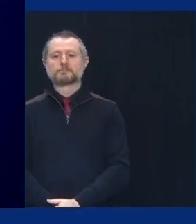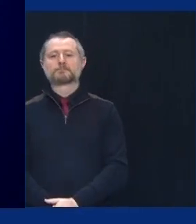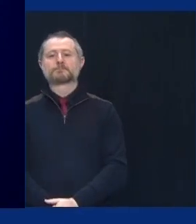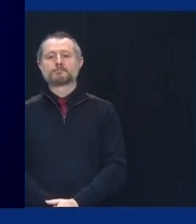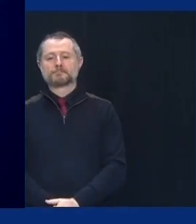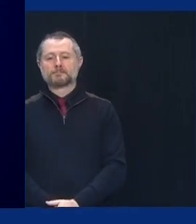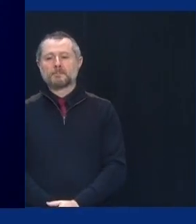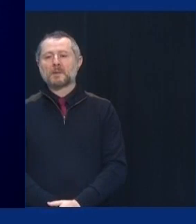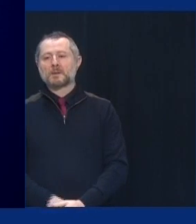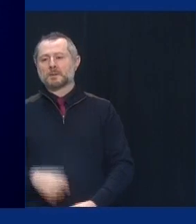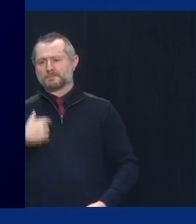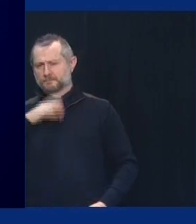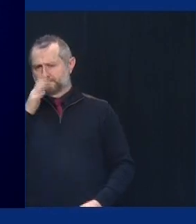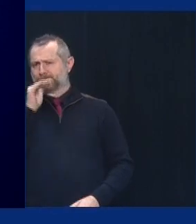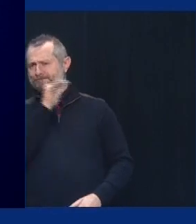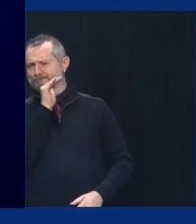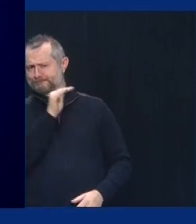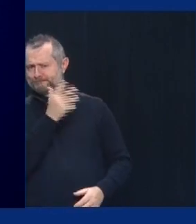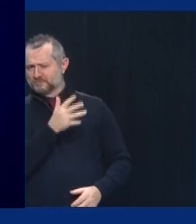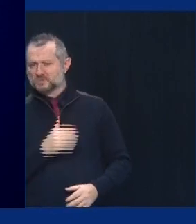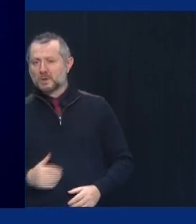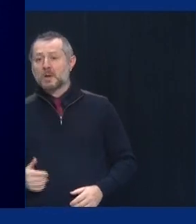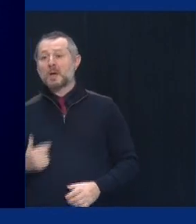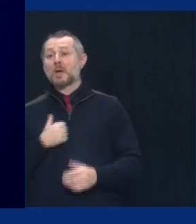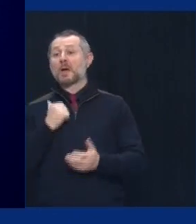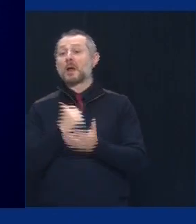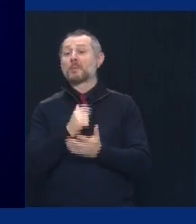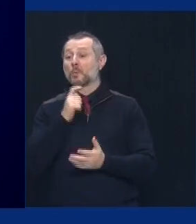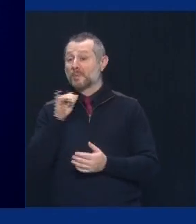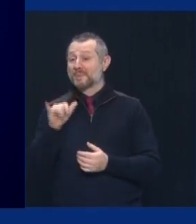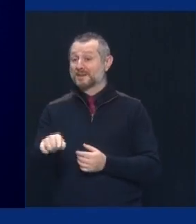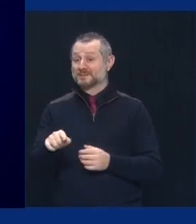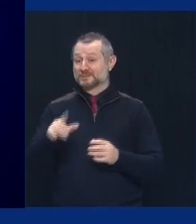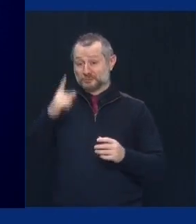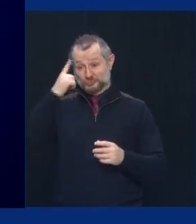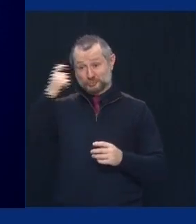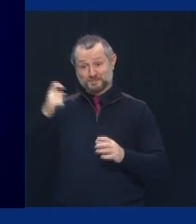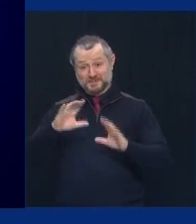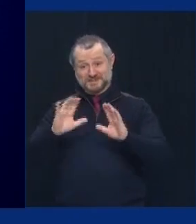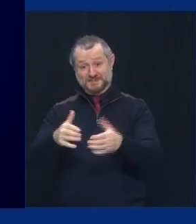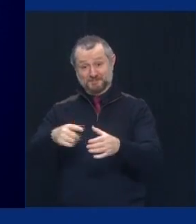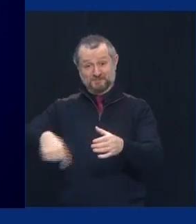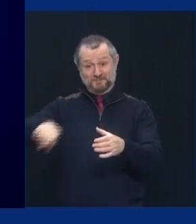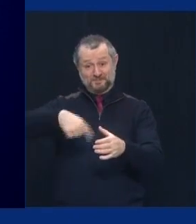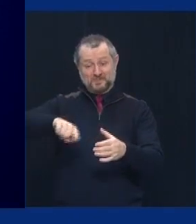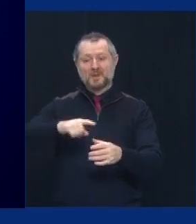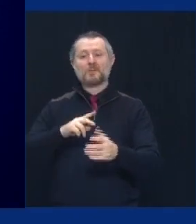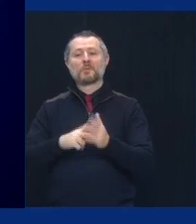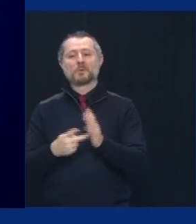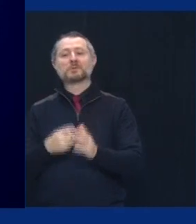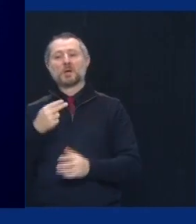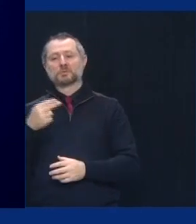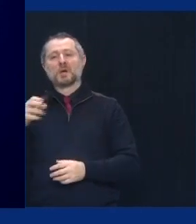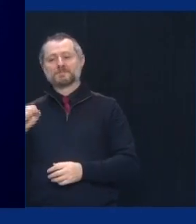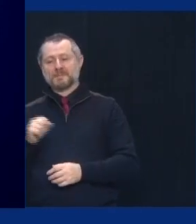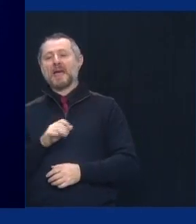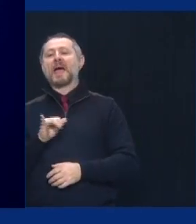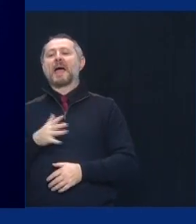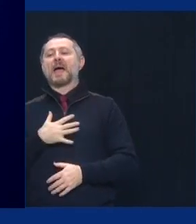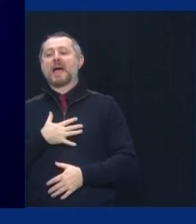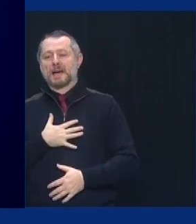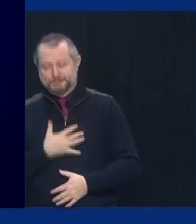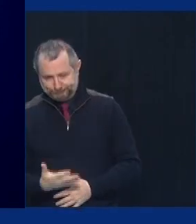that issue, and with the help of this dream team, HHS actually changed their